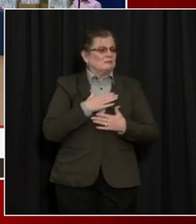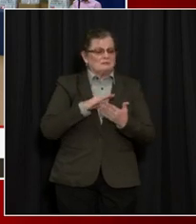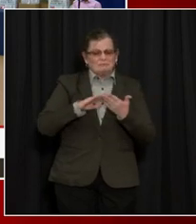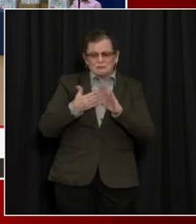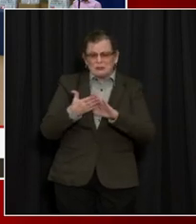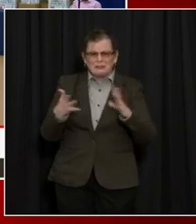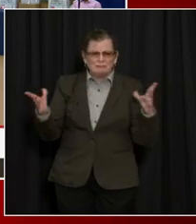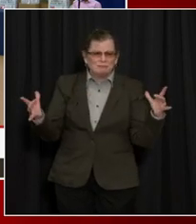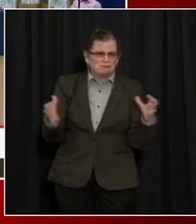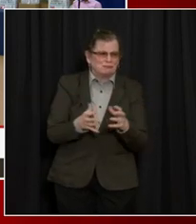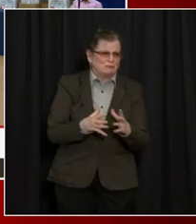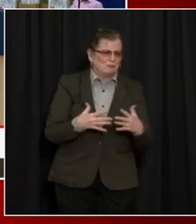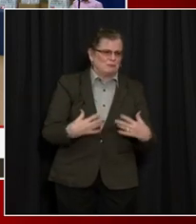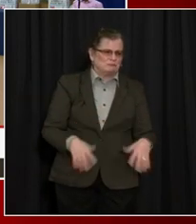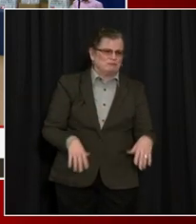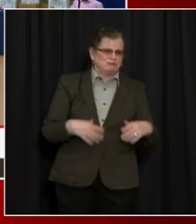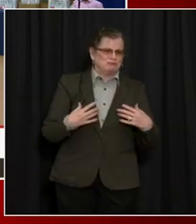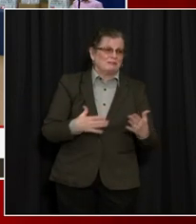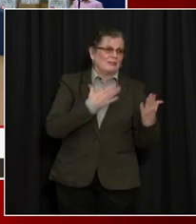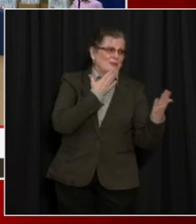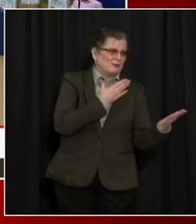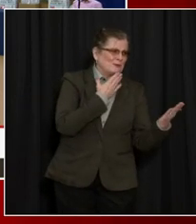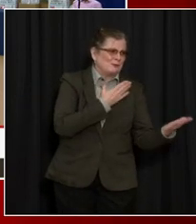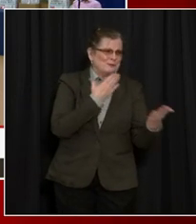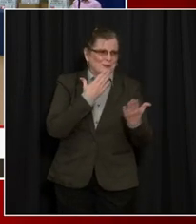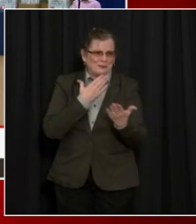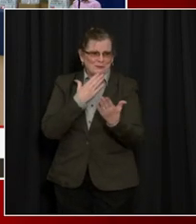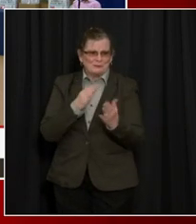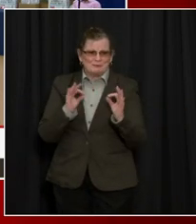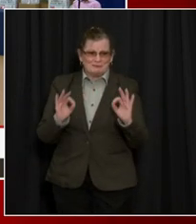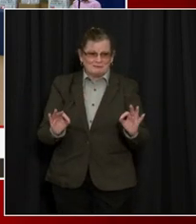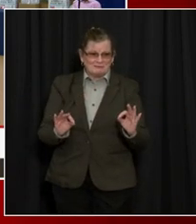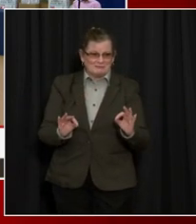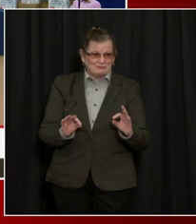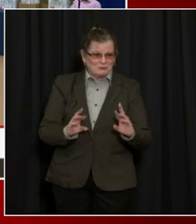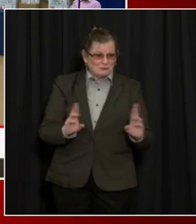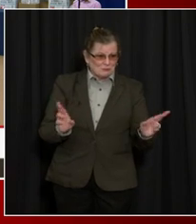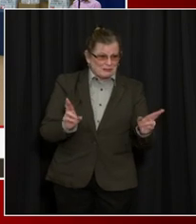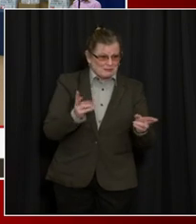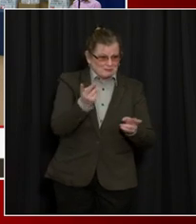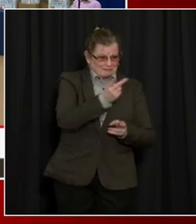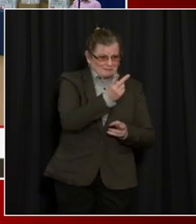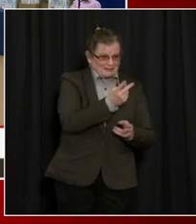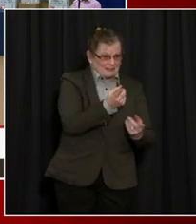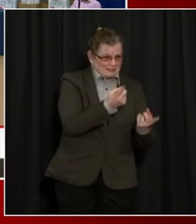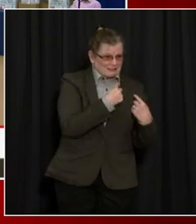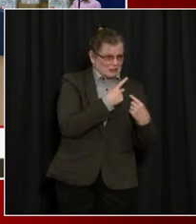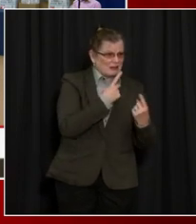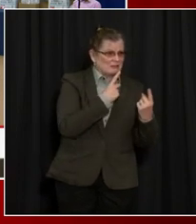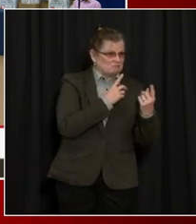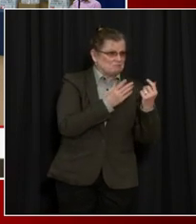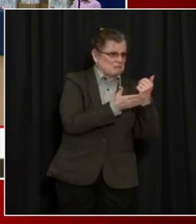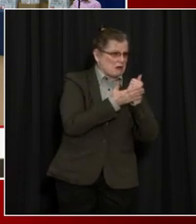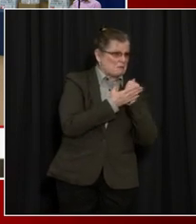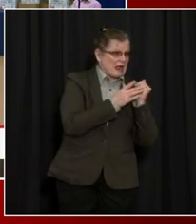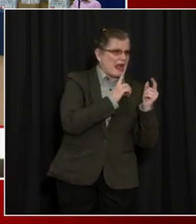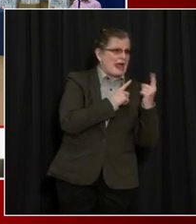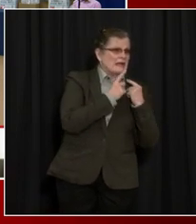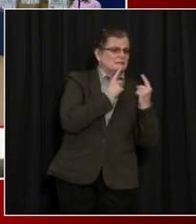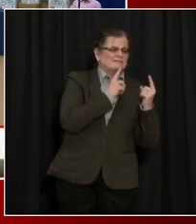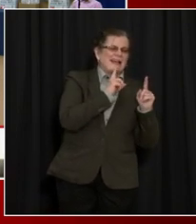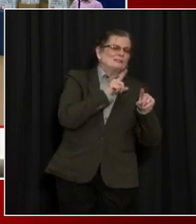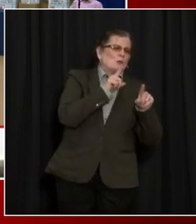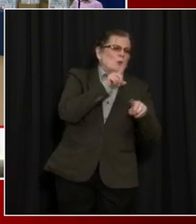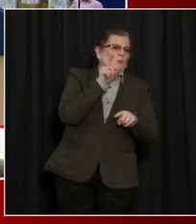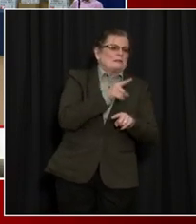to Anacostia. Thank you. And Christy, I know you'll help me answer questions about all the details. Thank you. Okay, any questions? Yes, Sam. Question for the